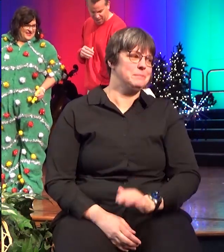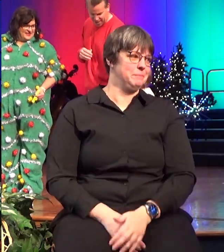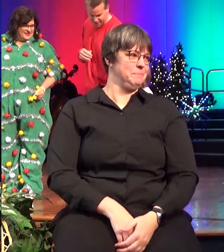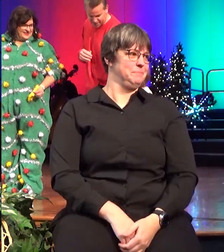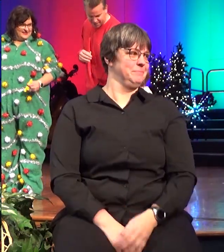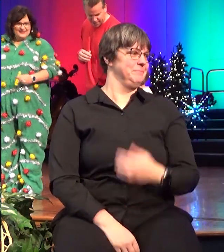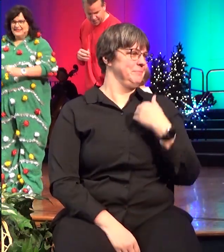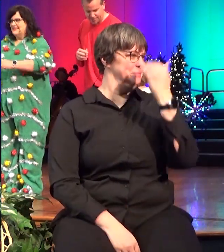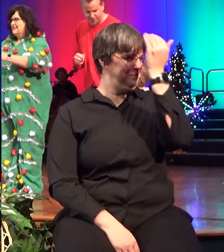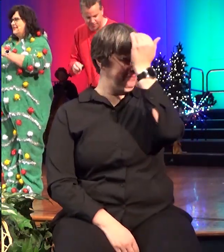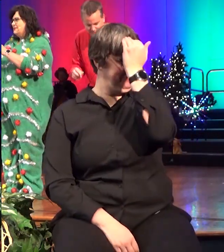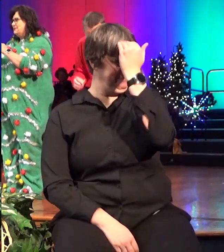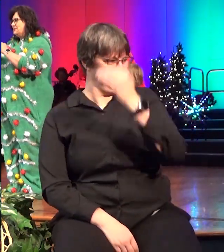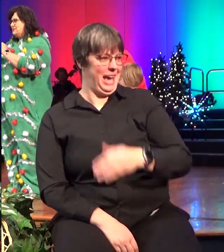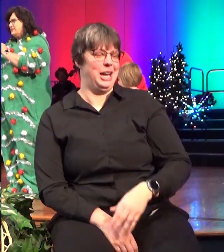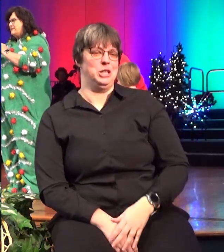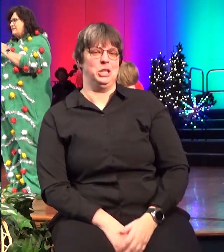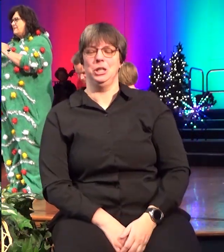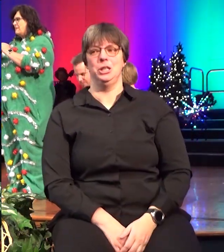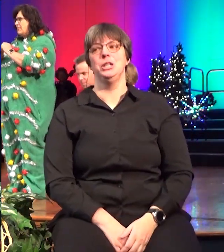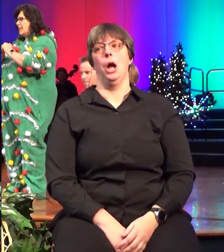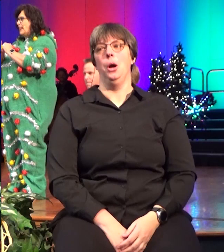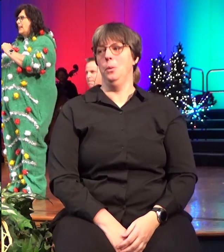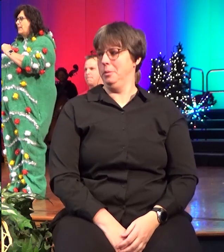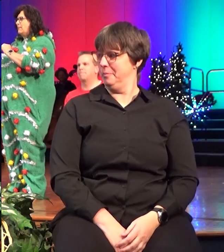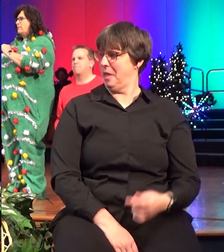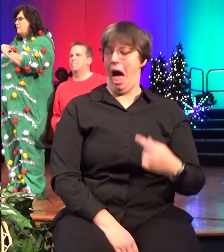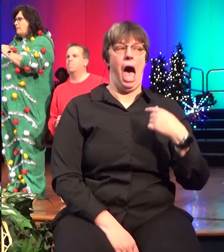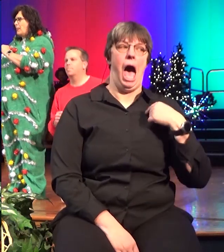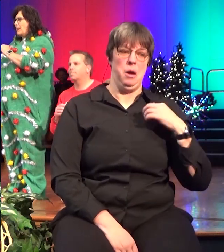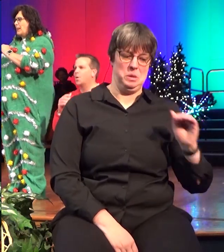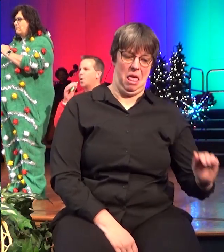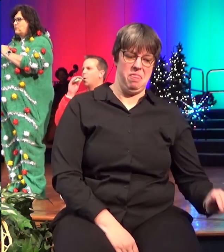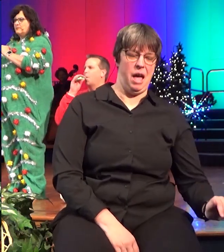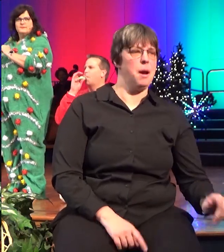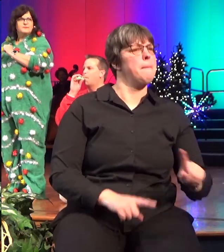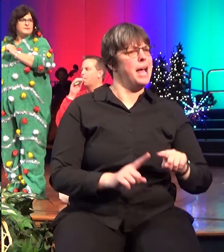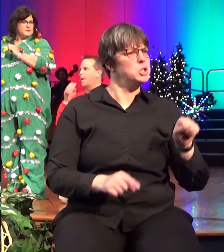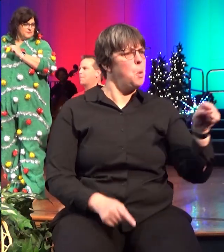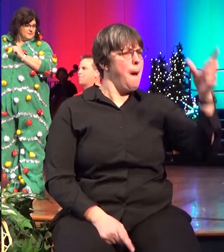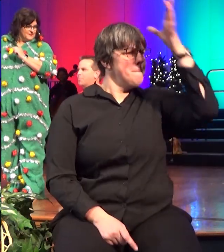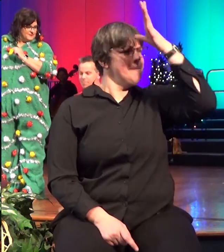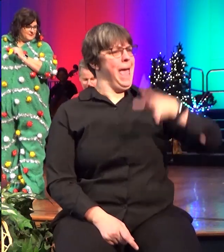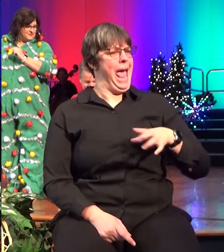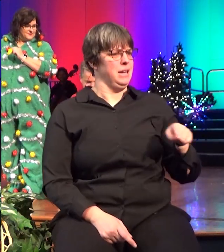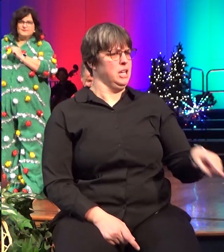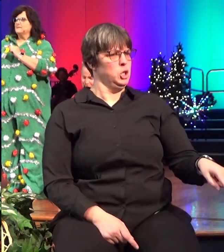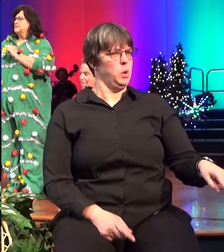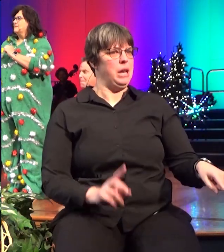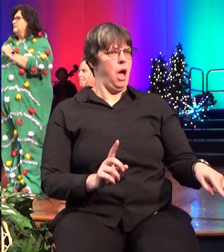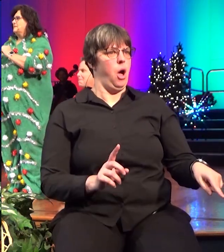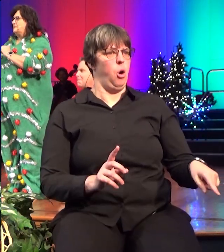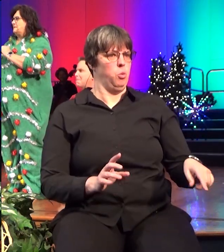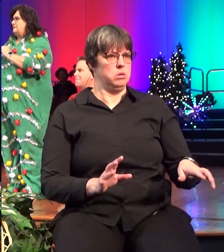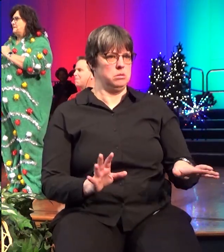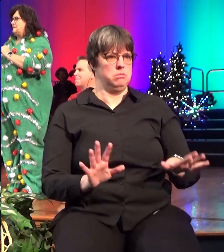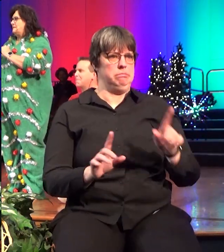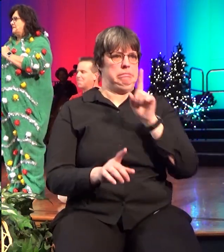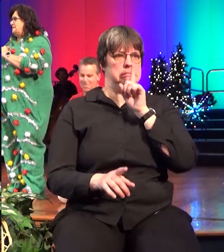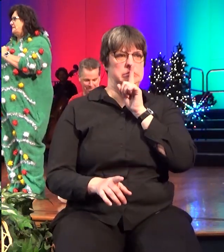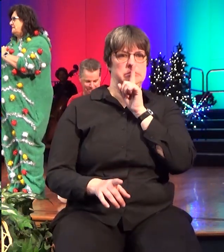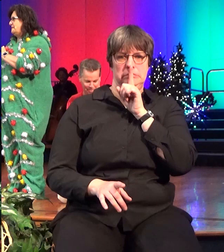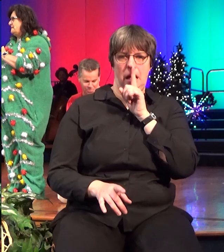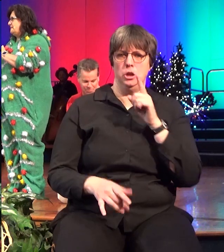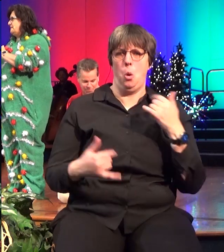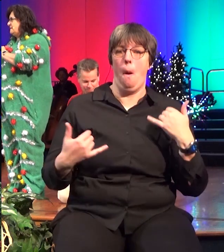I know. Now, I was that way when I was a little toddler, but you're a man now. You shouldn't have to... Nip. Don't play yet. We're going to warm